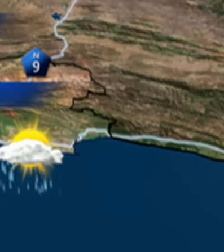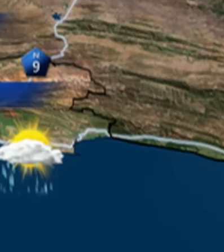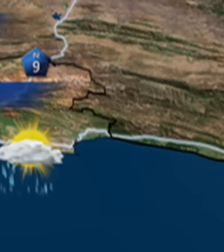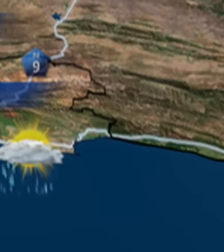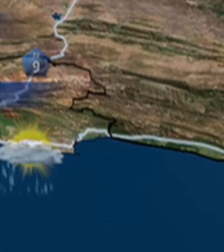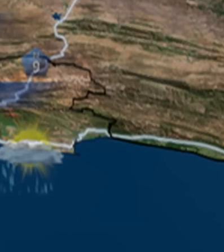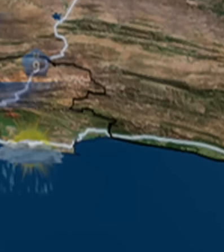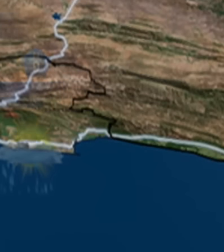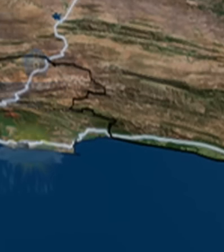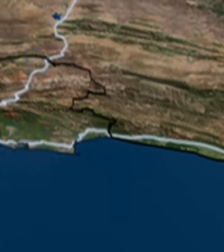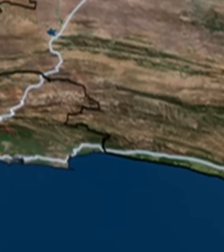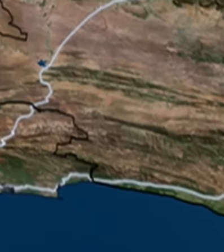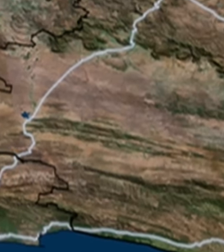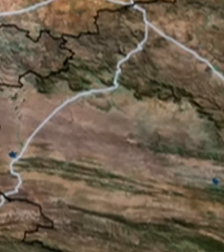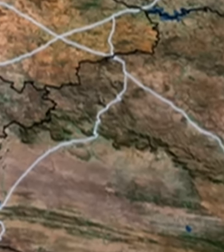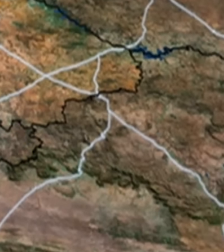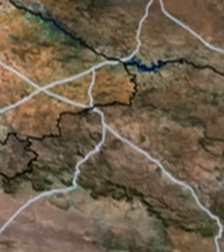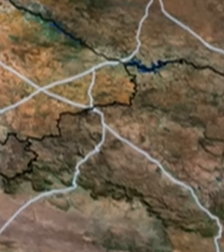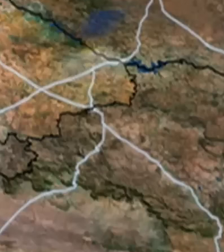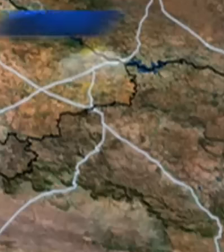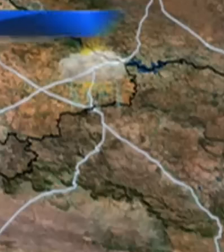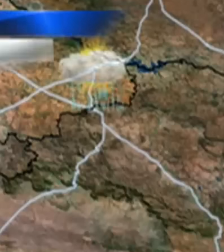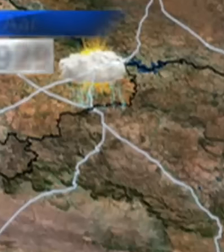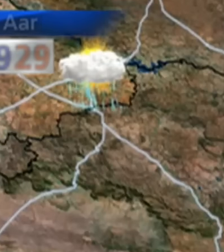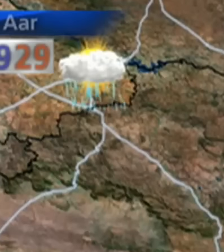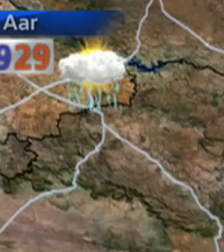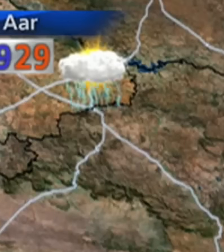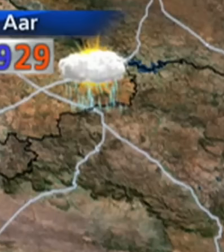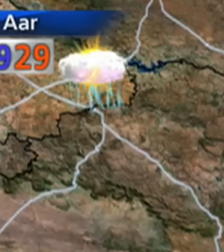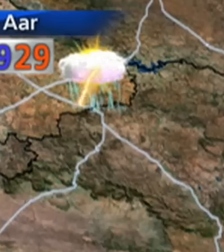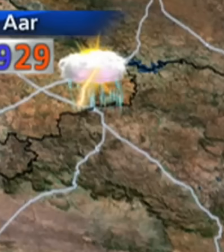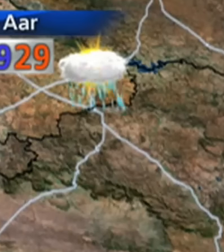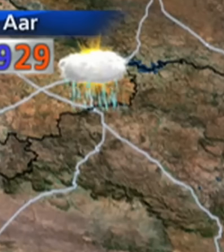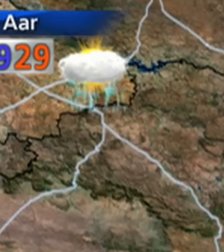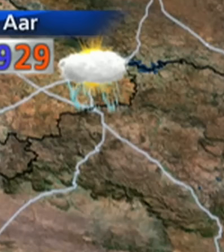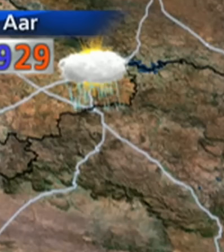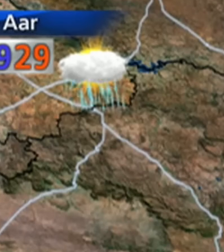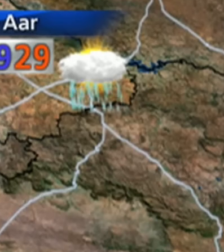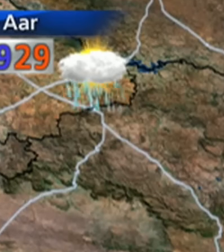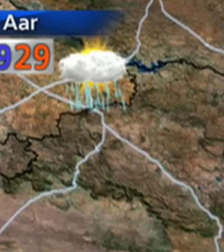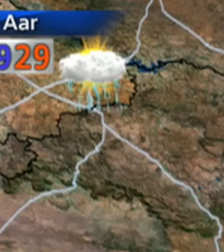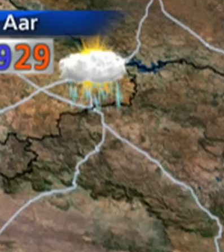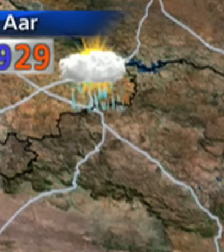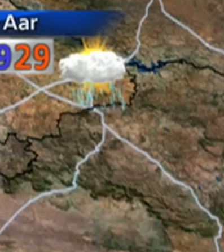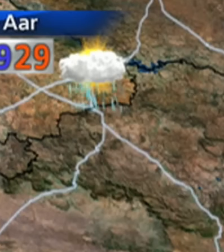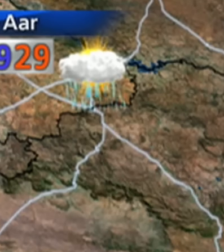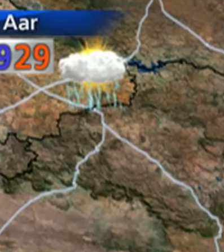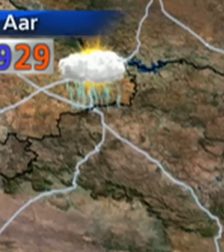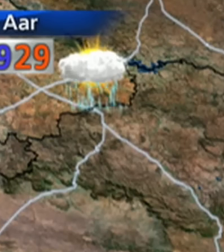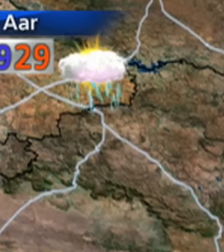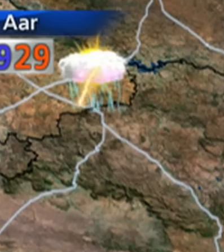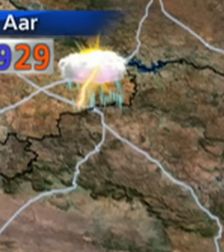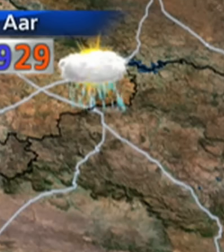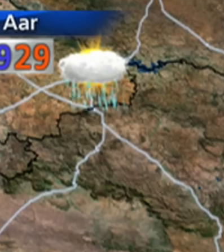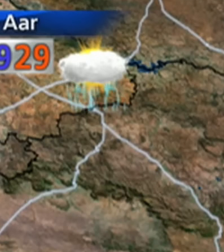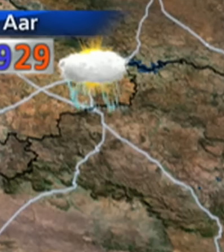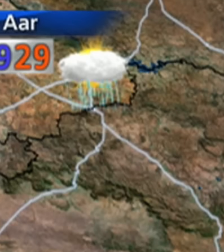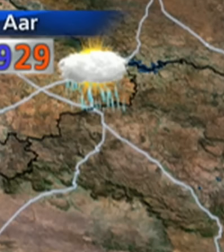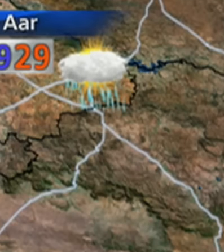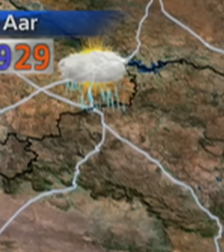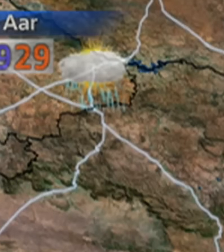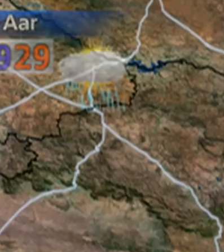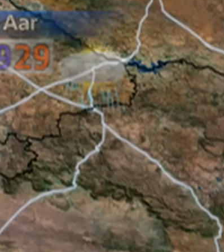ka Buffelswet le teng tla tshetse ho dikanetseng di kgati di fitla fela ho mashome a mabedi a mtse European ka fela apintene ke sa sexual ka Calvinia le